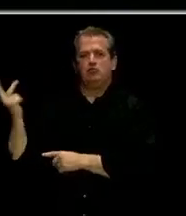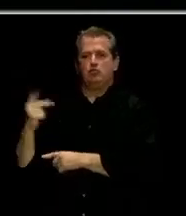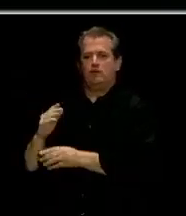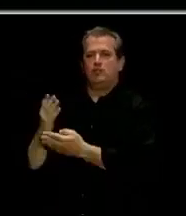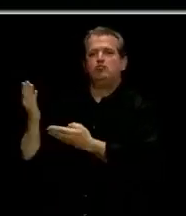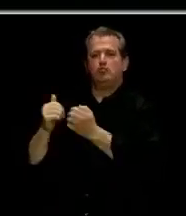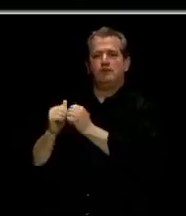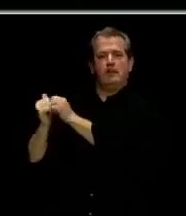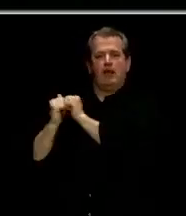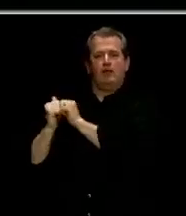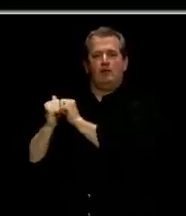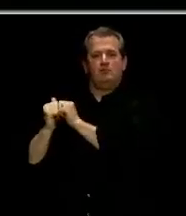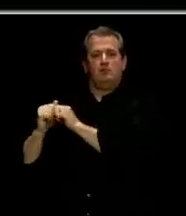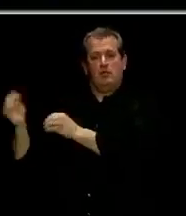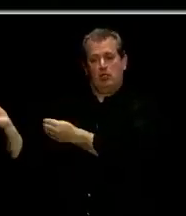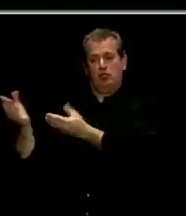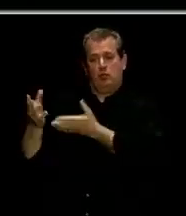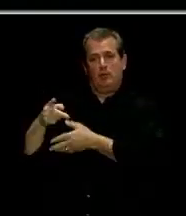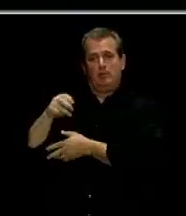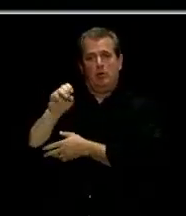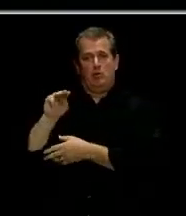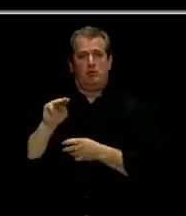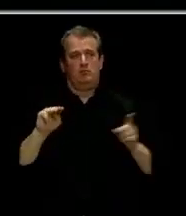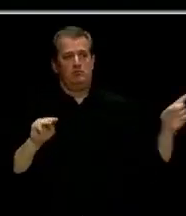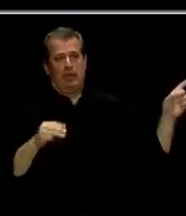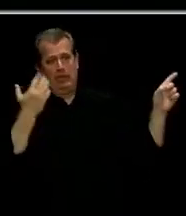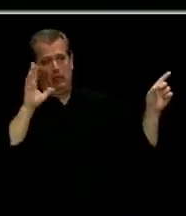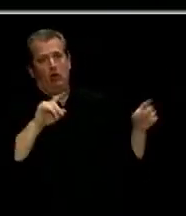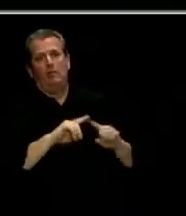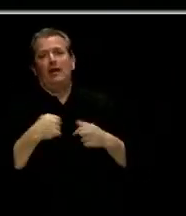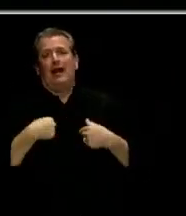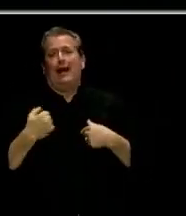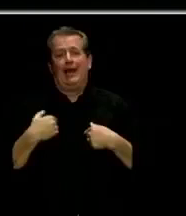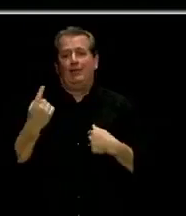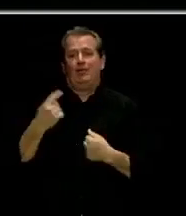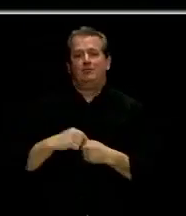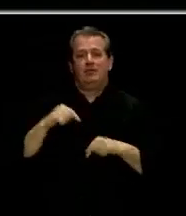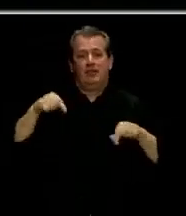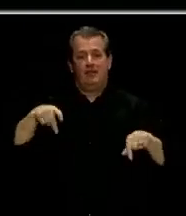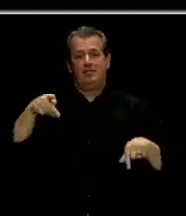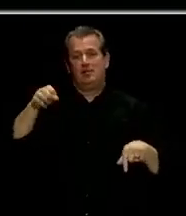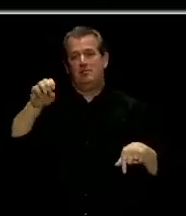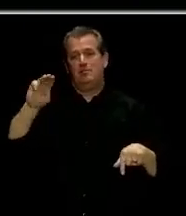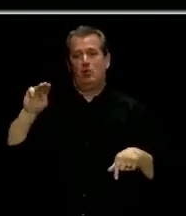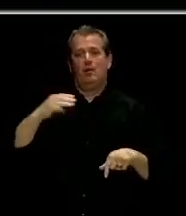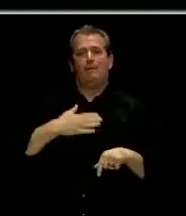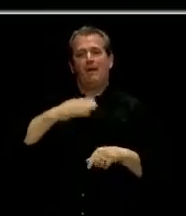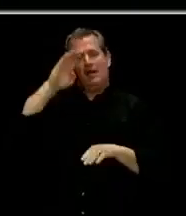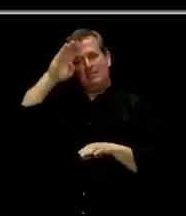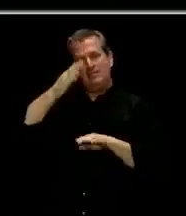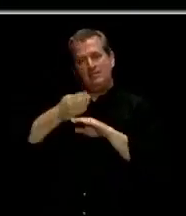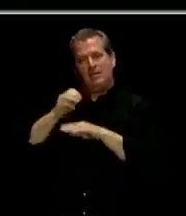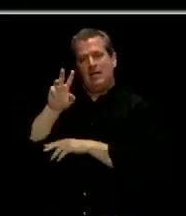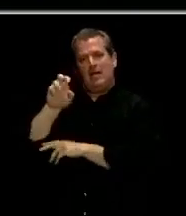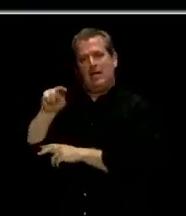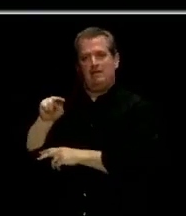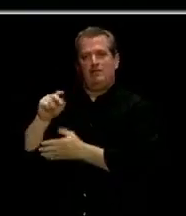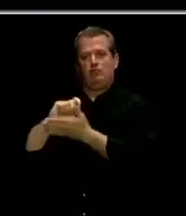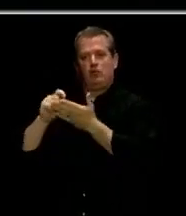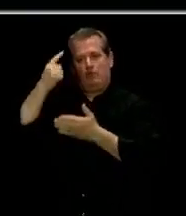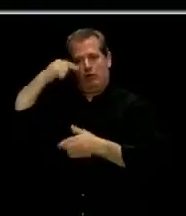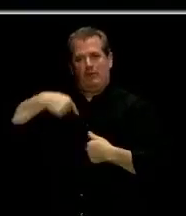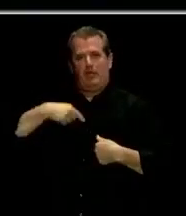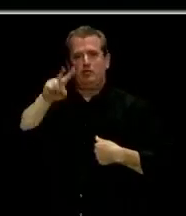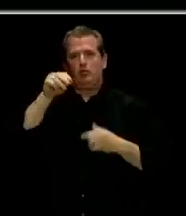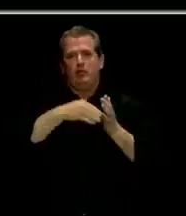our freedoms. He read a poem, and I didn't know he was going to do that, but I have a poem. This is a poem that my son Evan wrote to me in 2004 when I